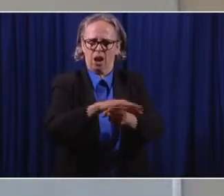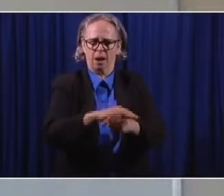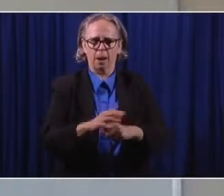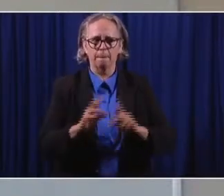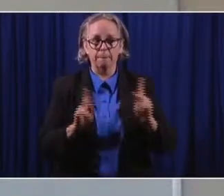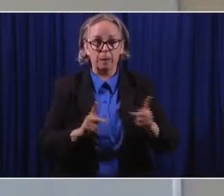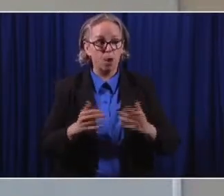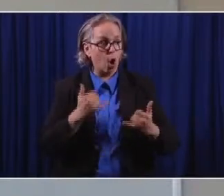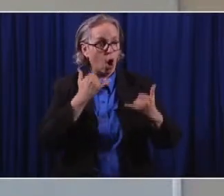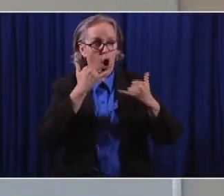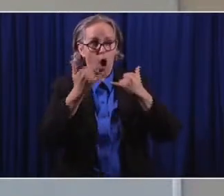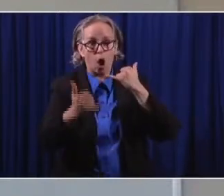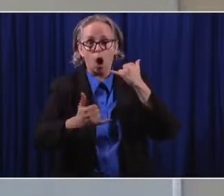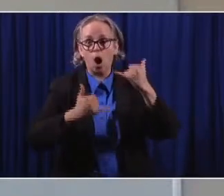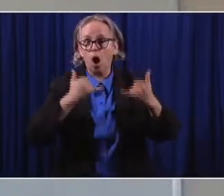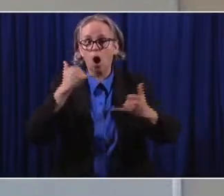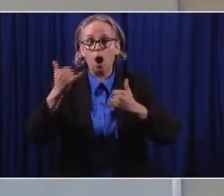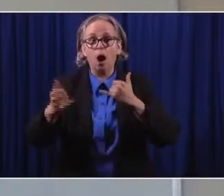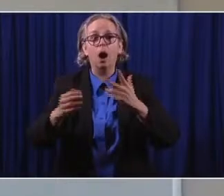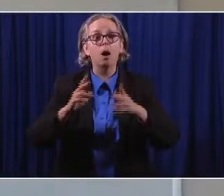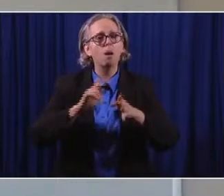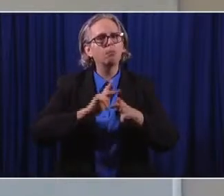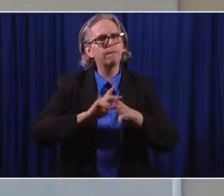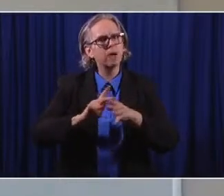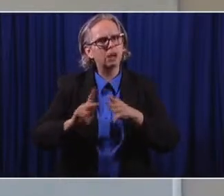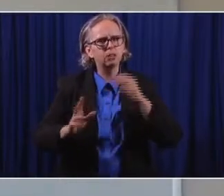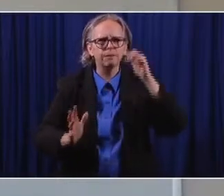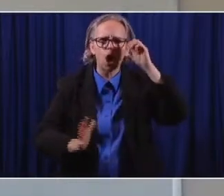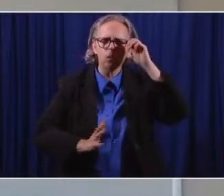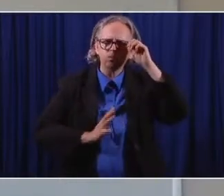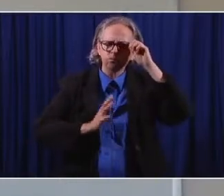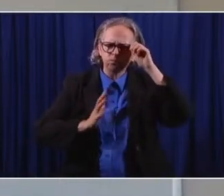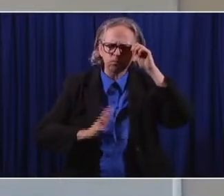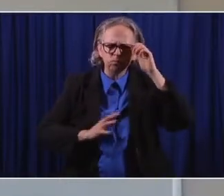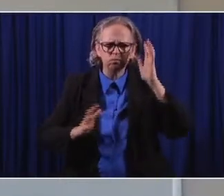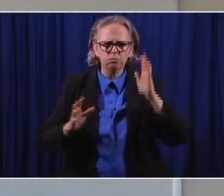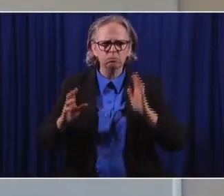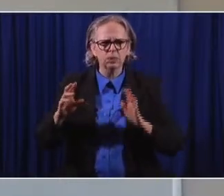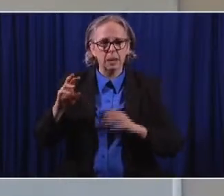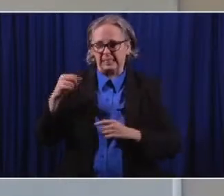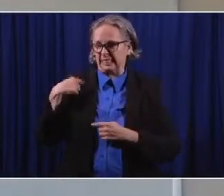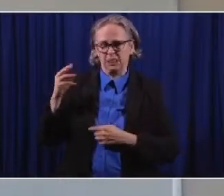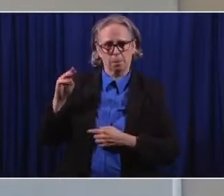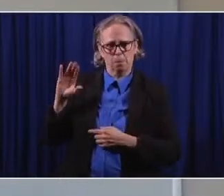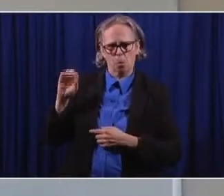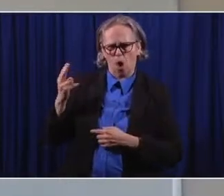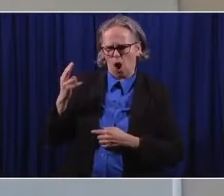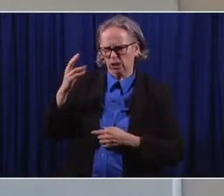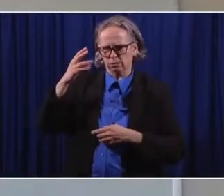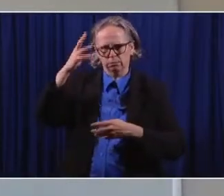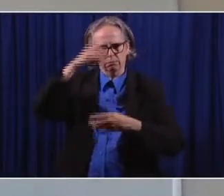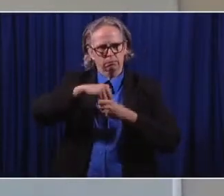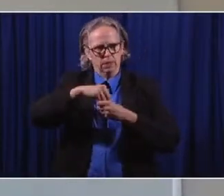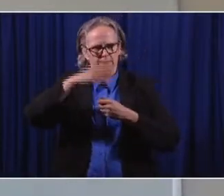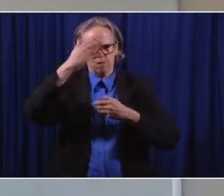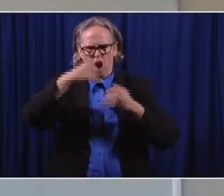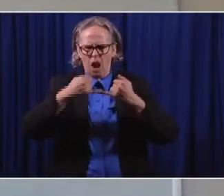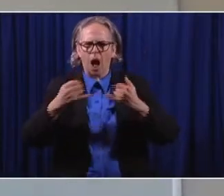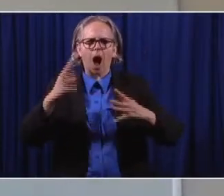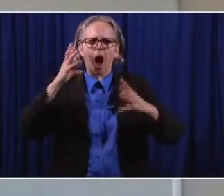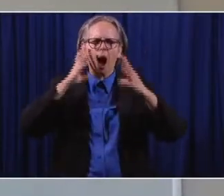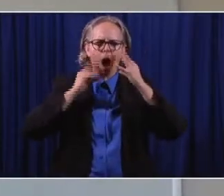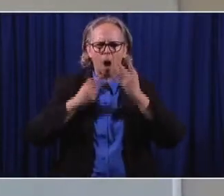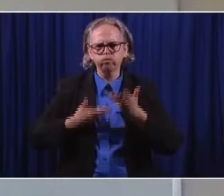and true professionals. They have been on the front lines of COVID since March. So they're experienced with